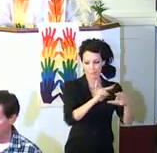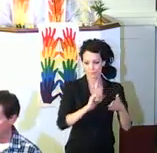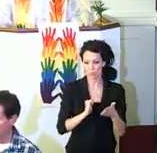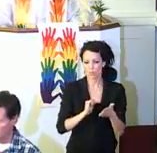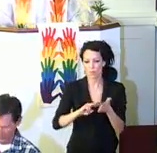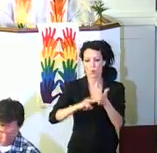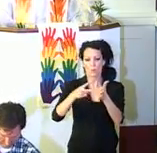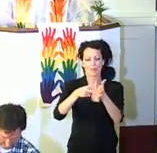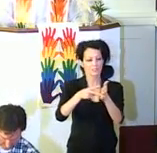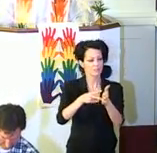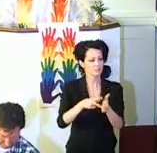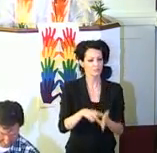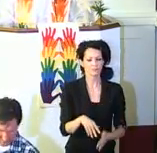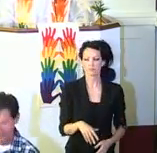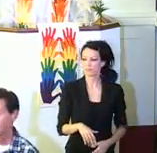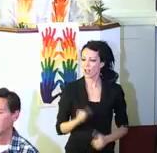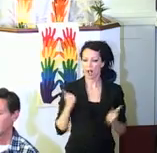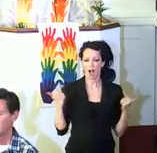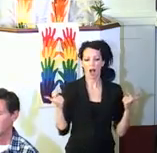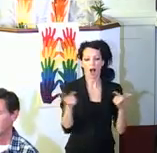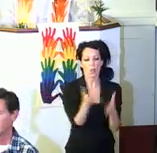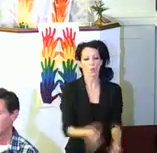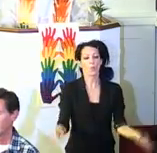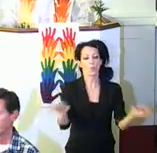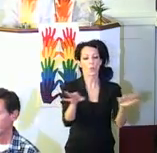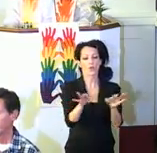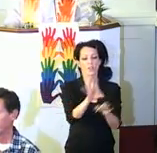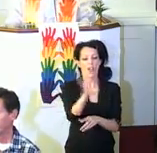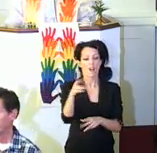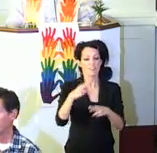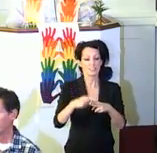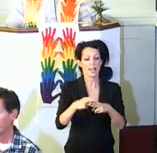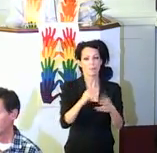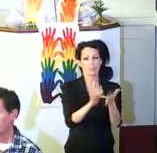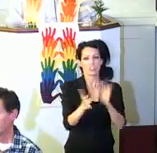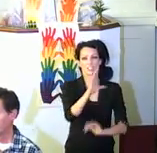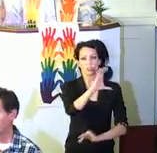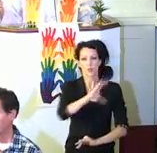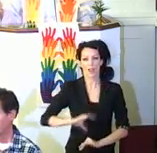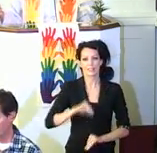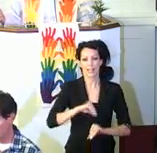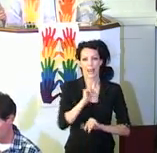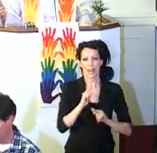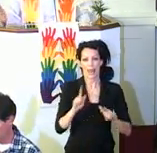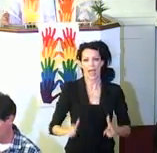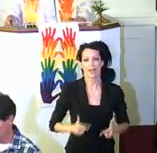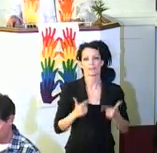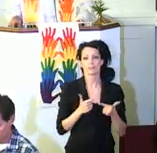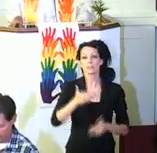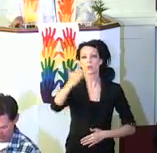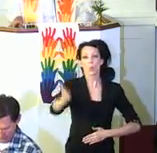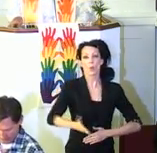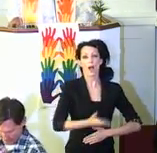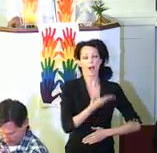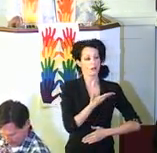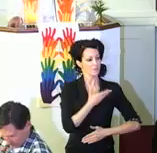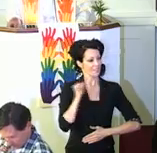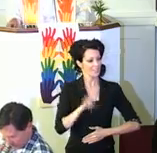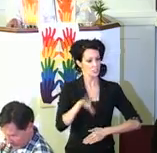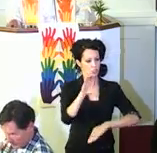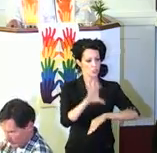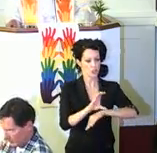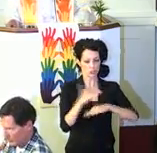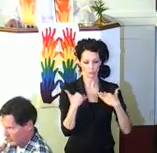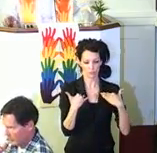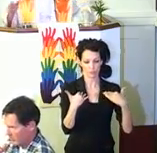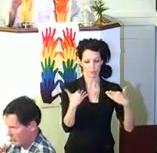that not one of us is unworthy of the name of Jesus in our lives. And so we welcome you amongst this congregation this